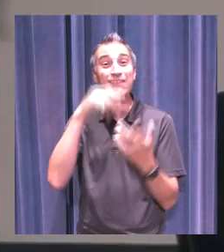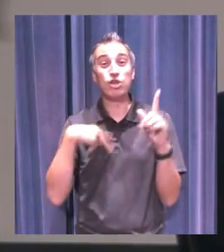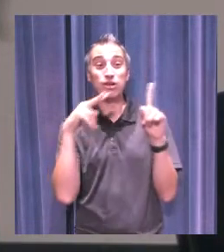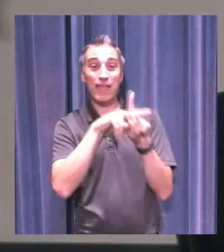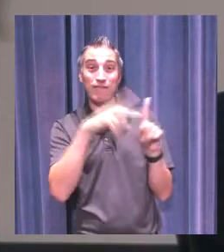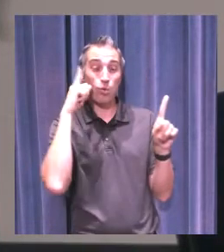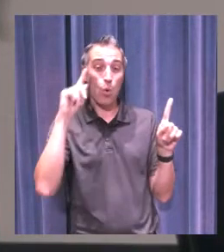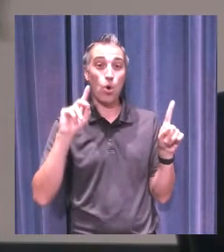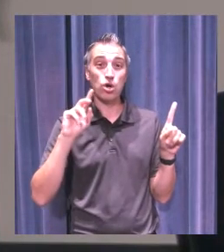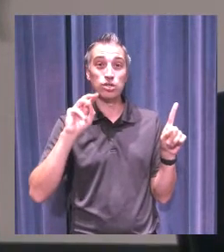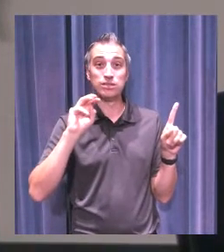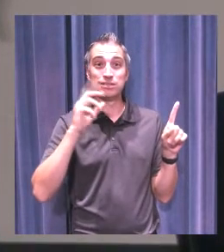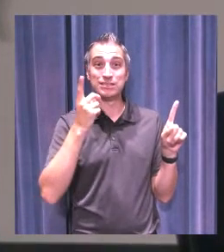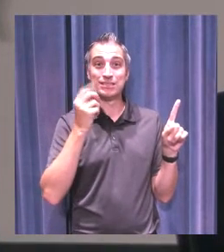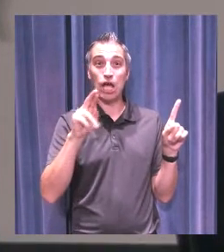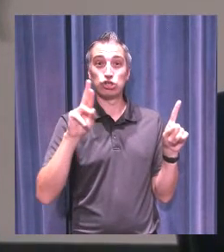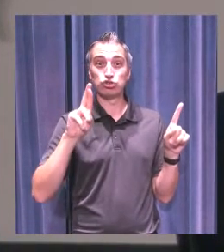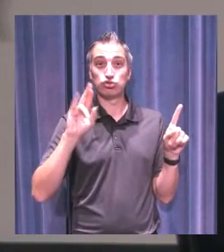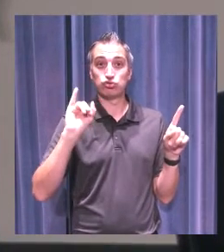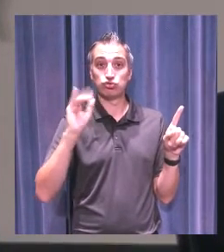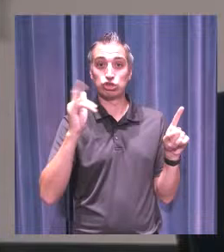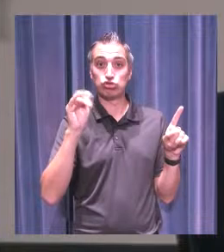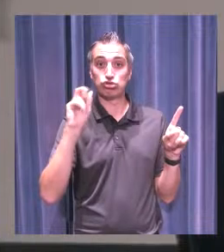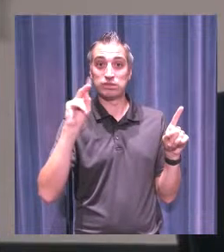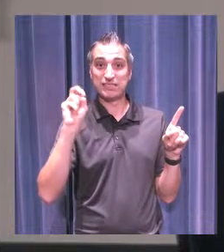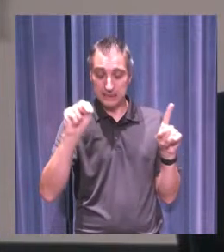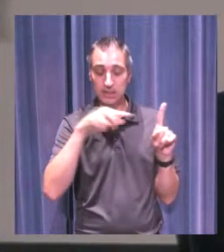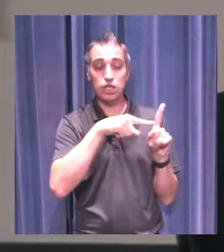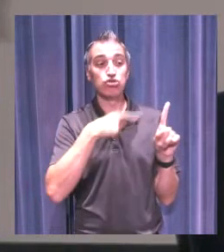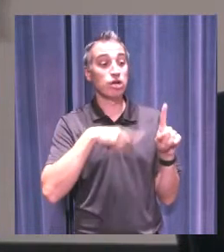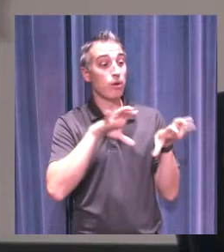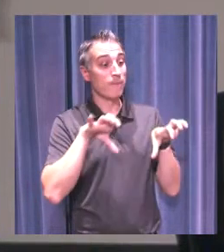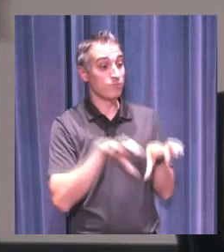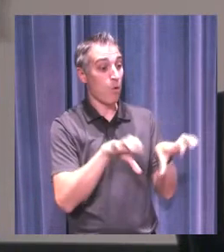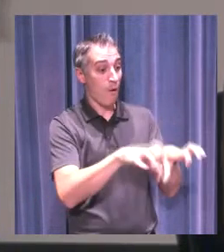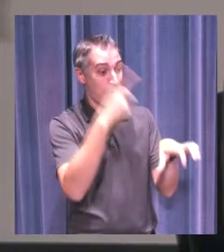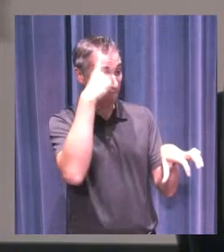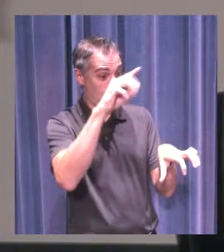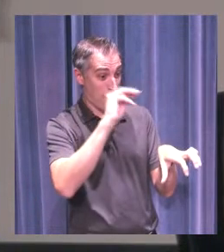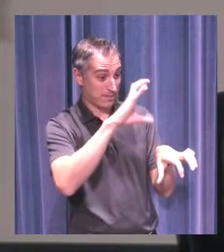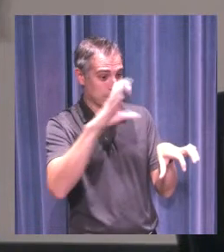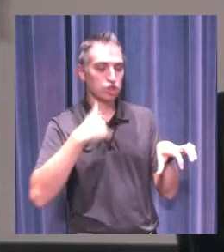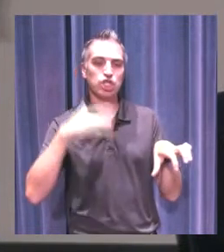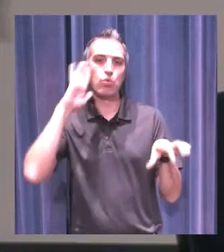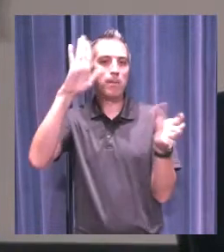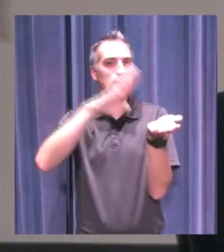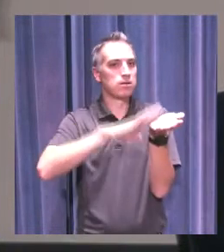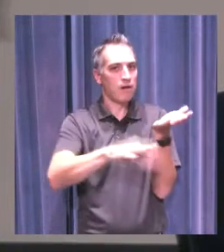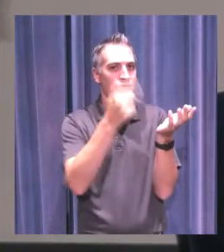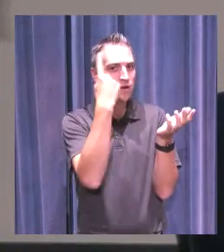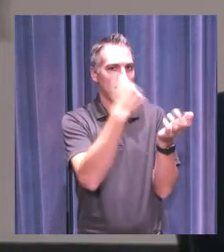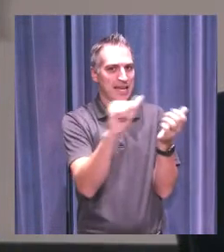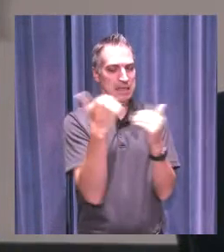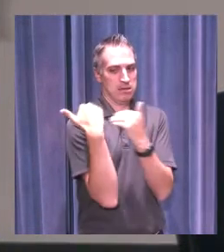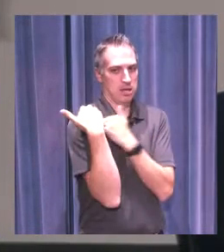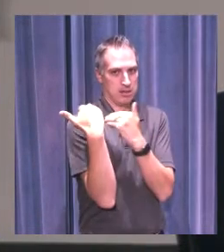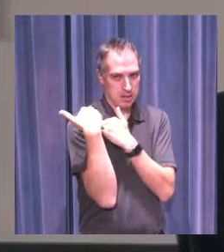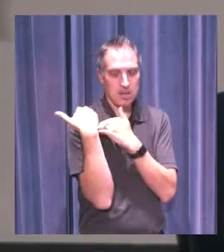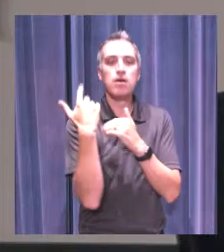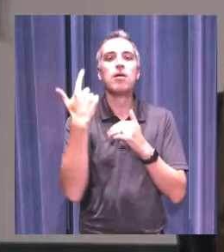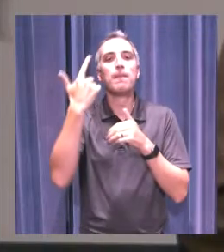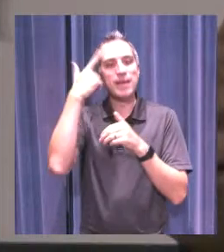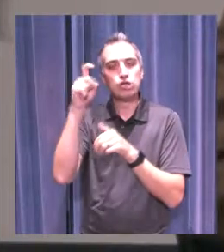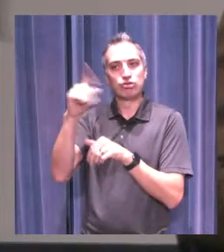Richardson for actions that she reasonably in good faith performs on behalf of the college, she would be indemnified and held harmless by the